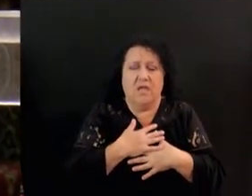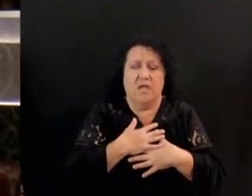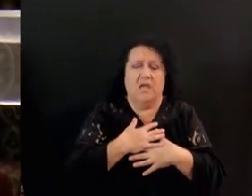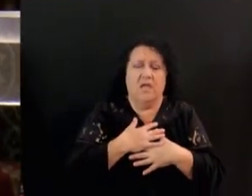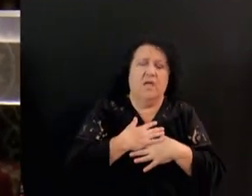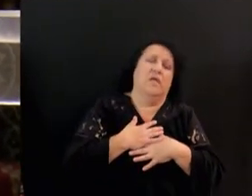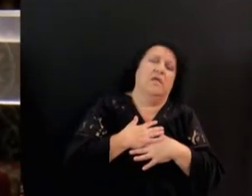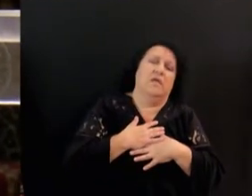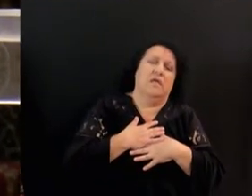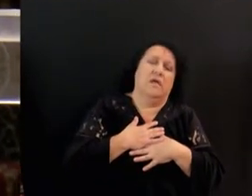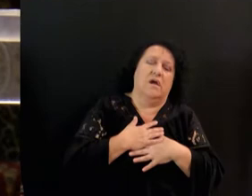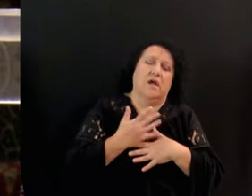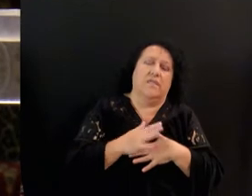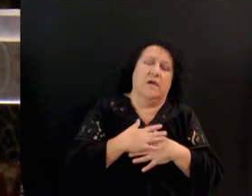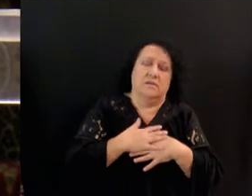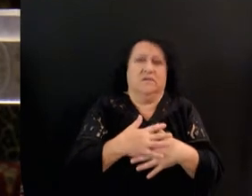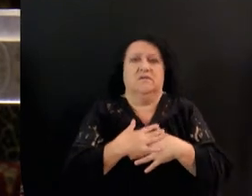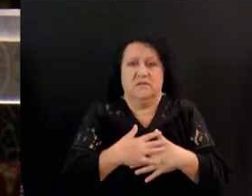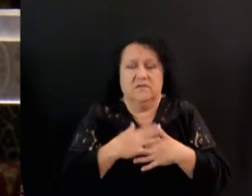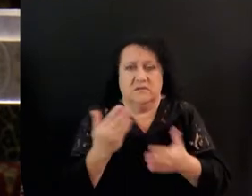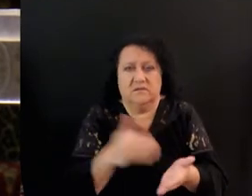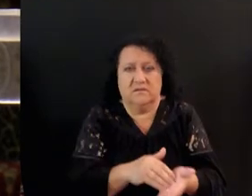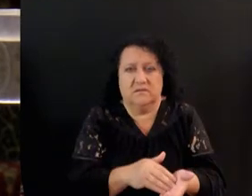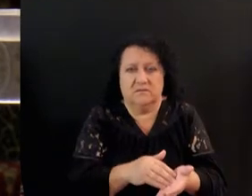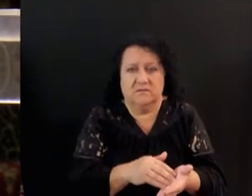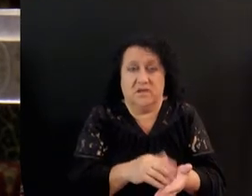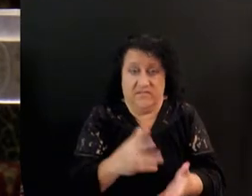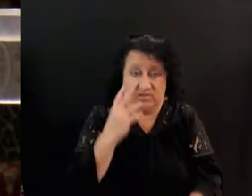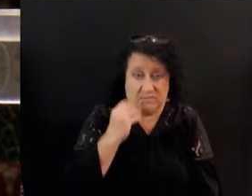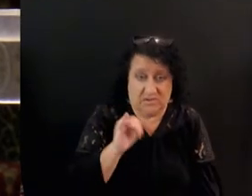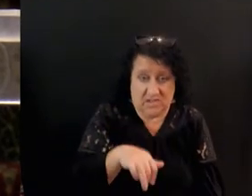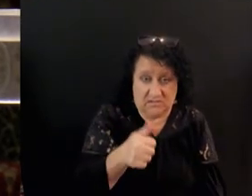life. Have you been there?